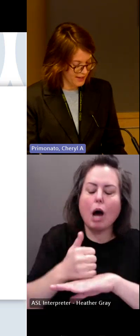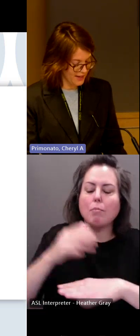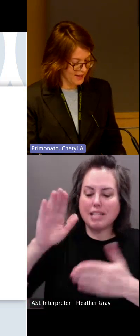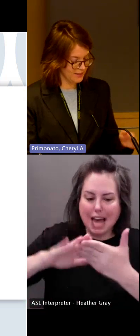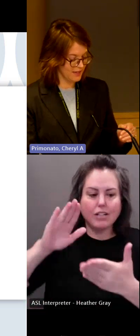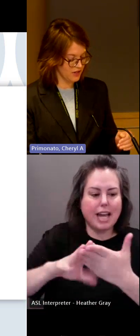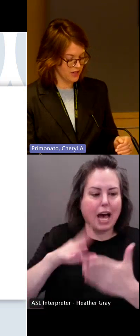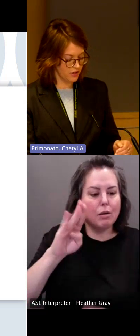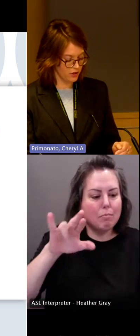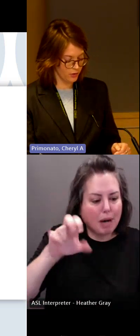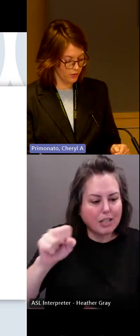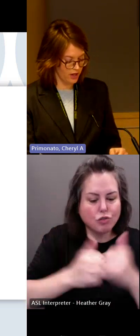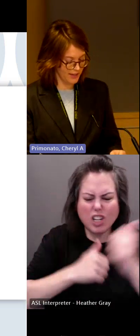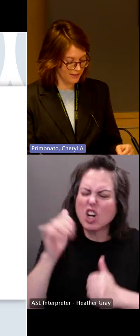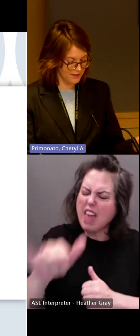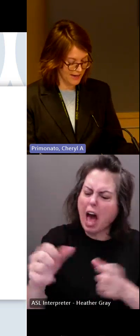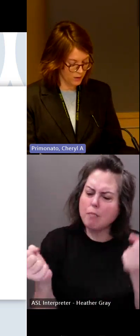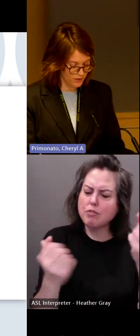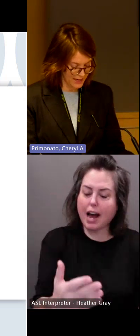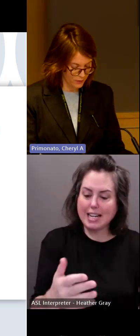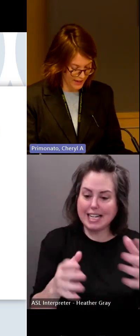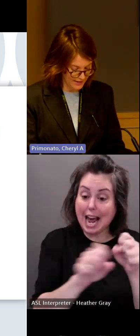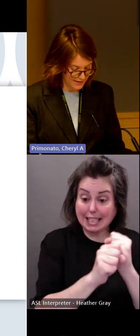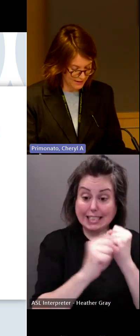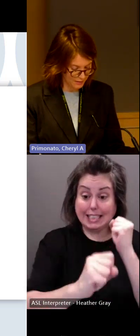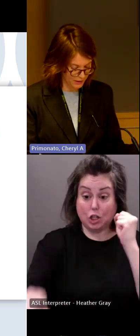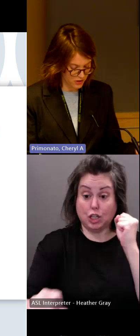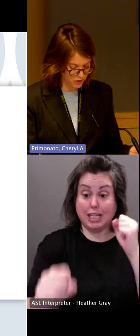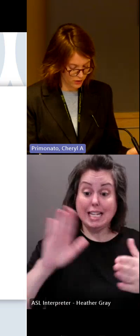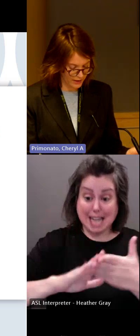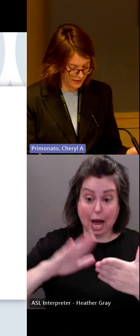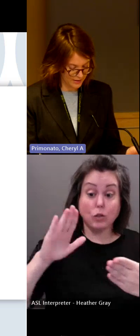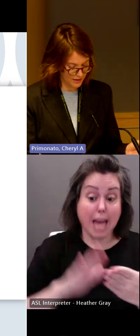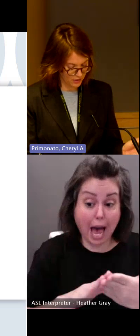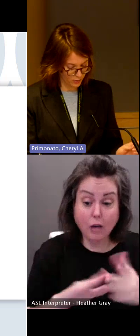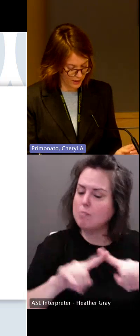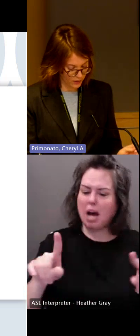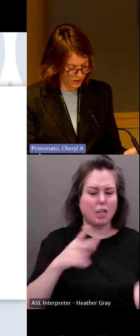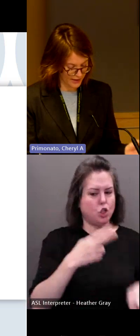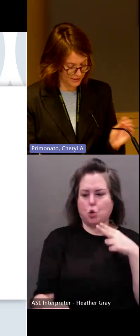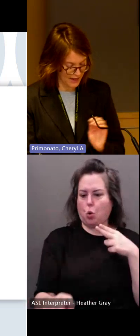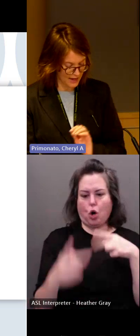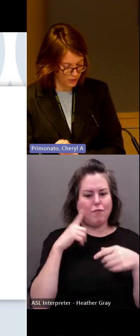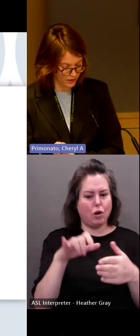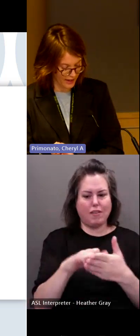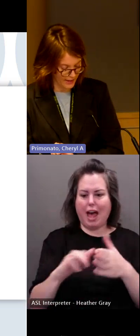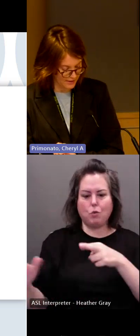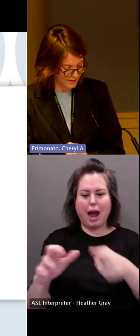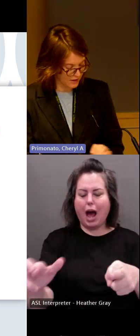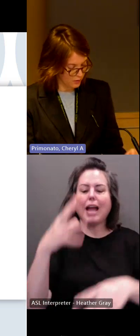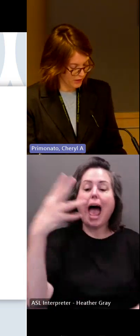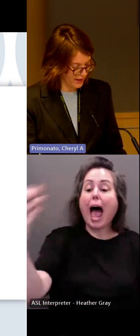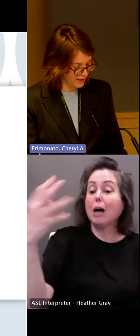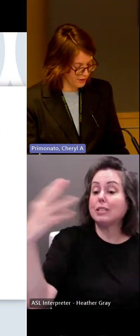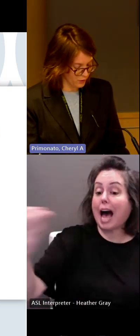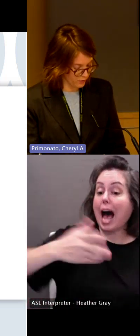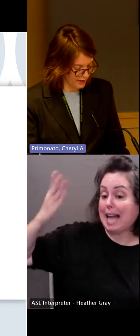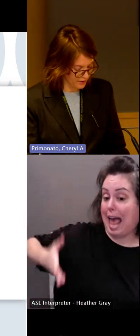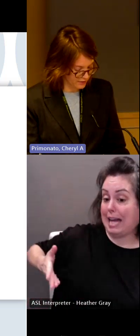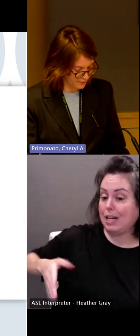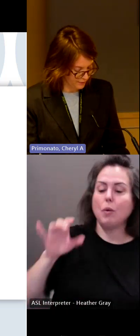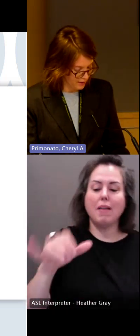This provided an extension to the route on its downtown end, but shortened the route on its outer end where it